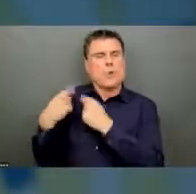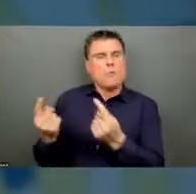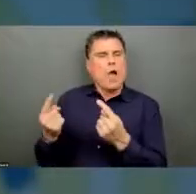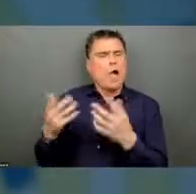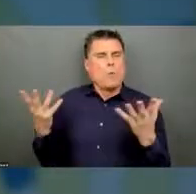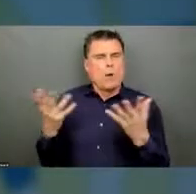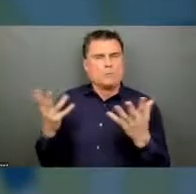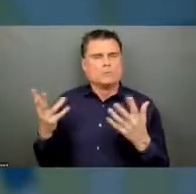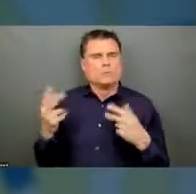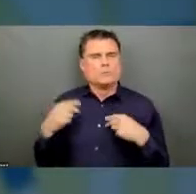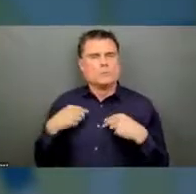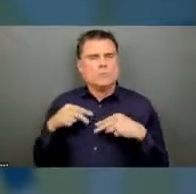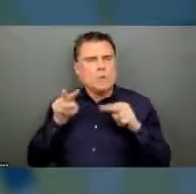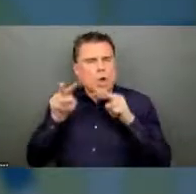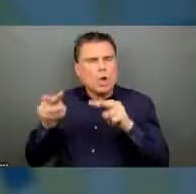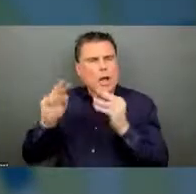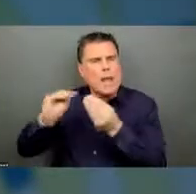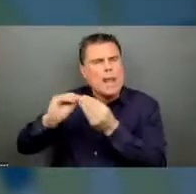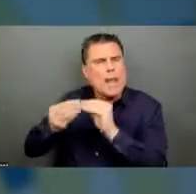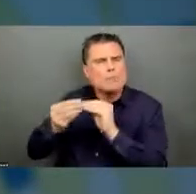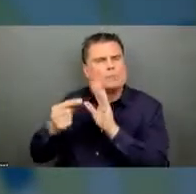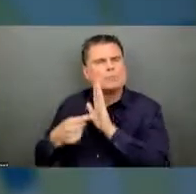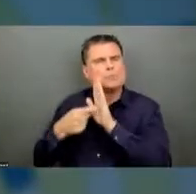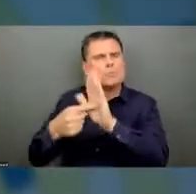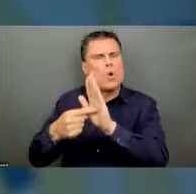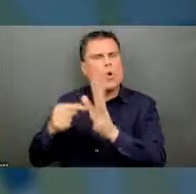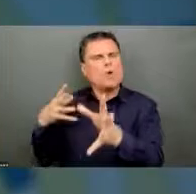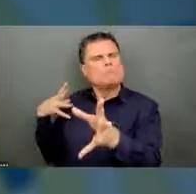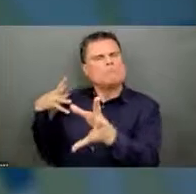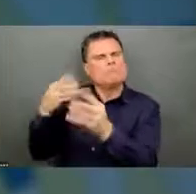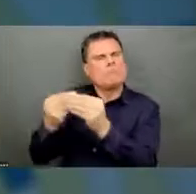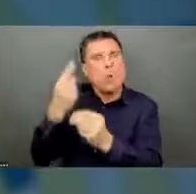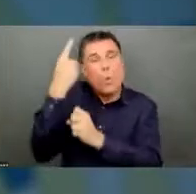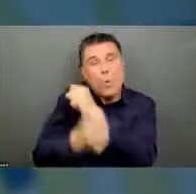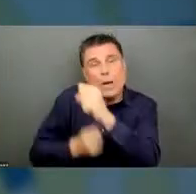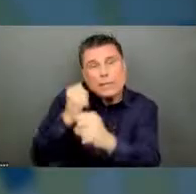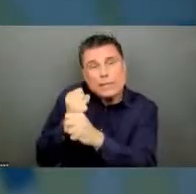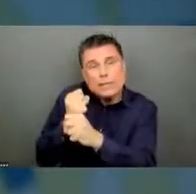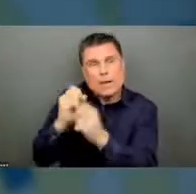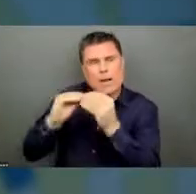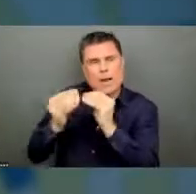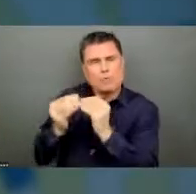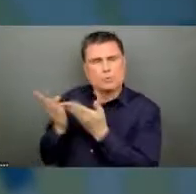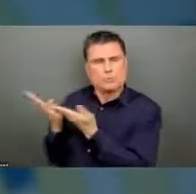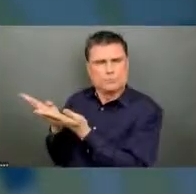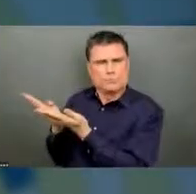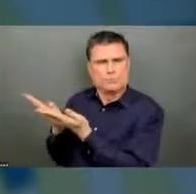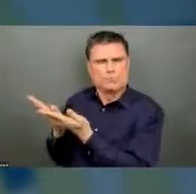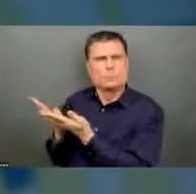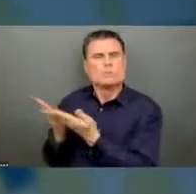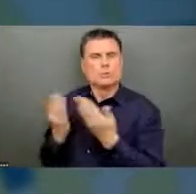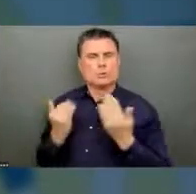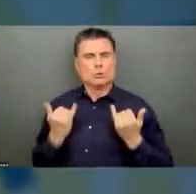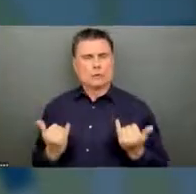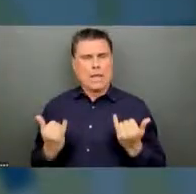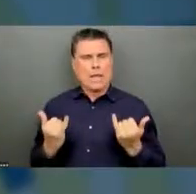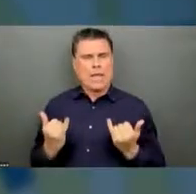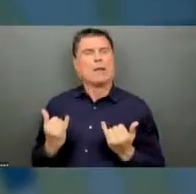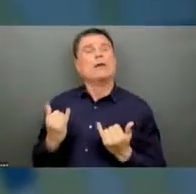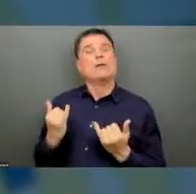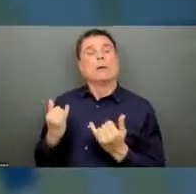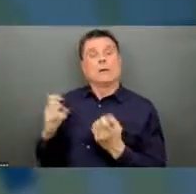this past year. We know that our pandemic started before this date, but it is March 11th. That was the